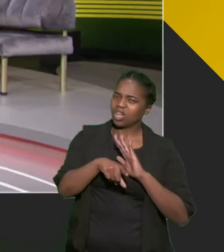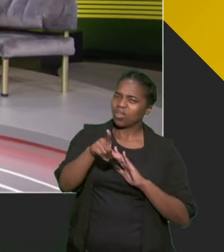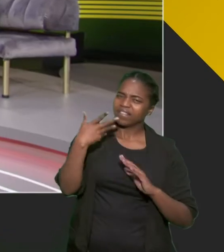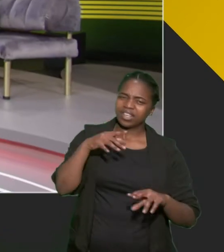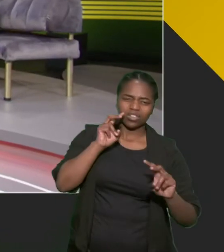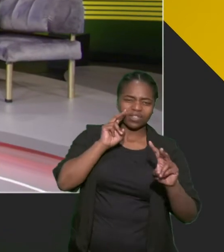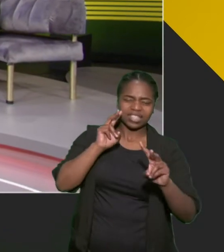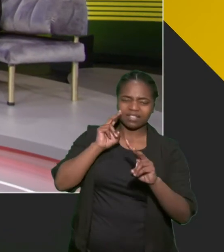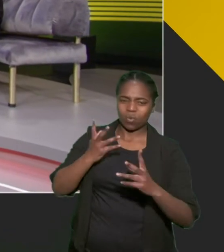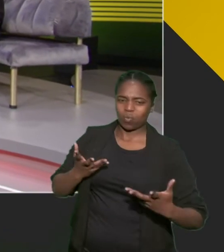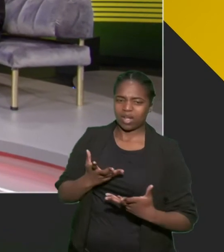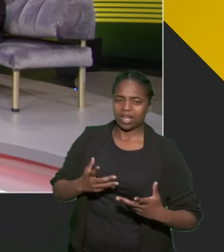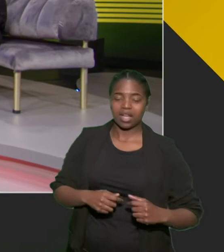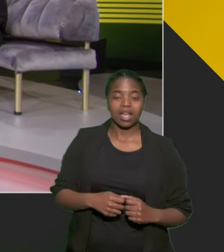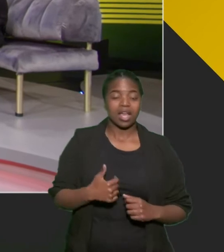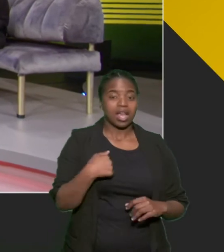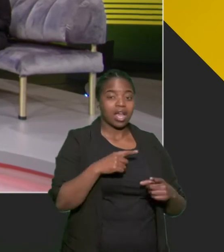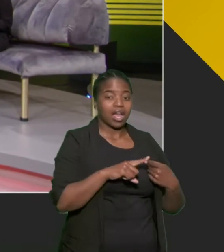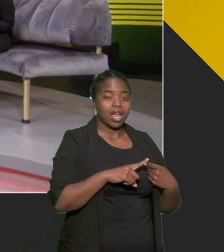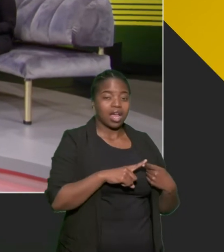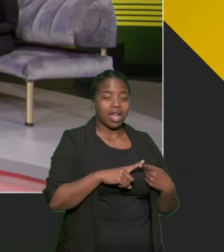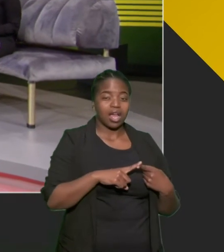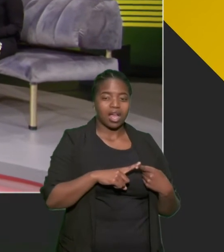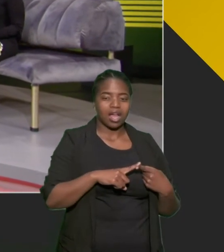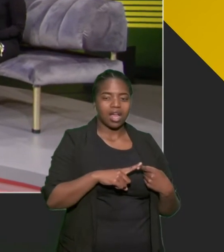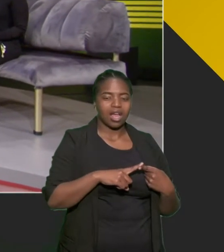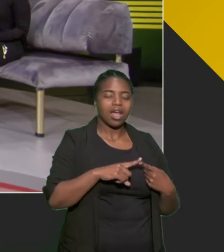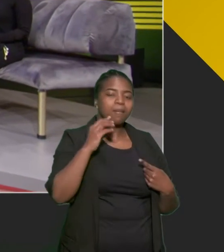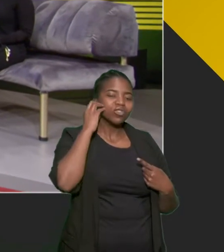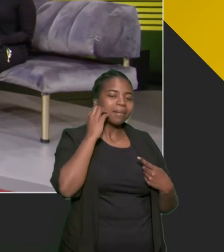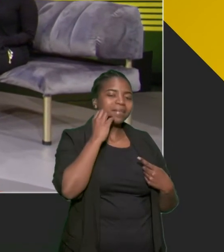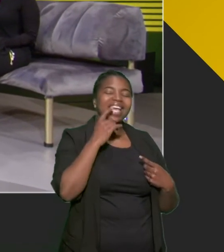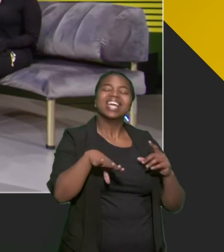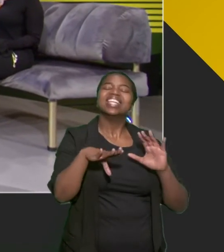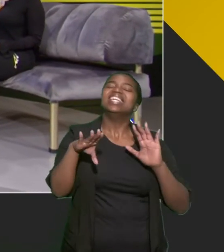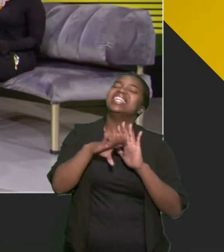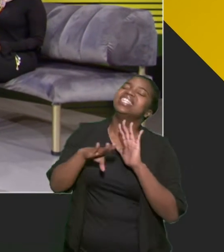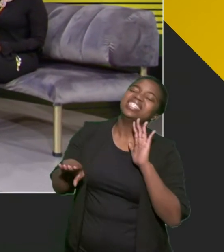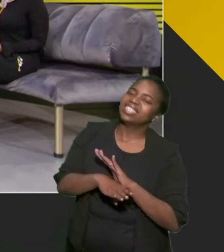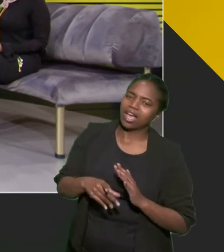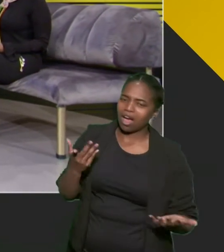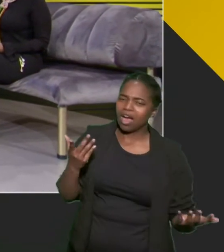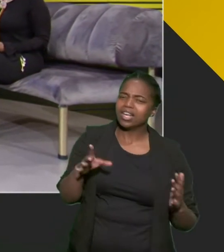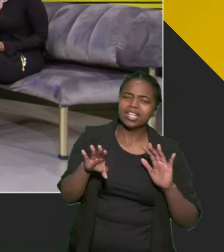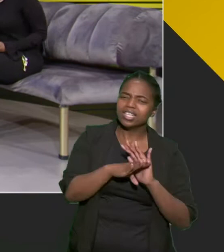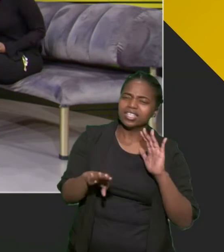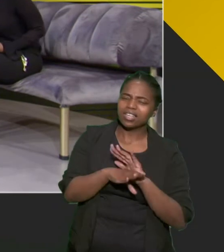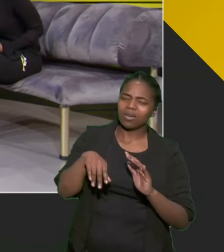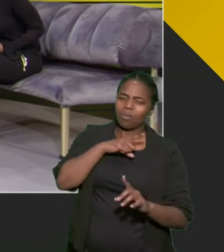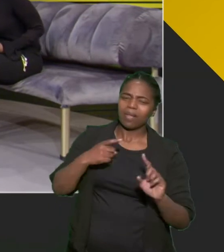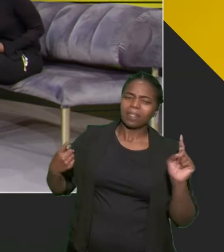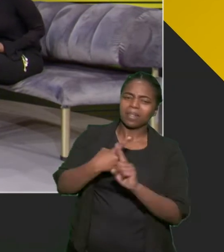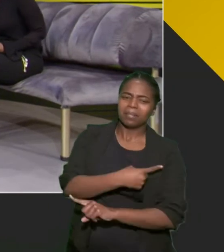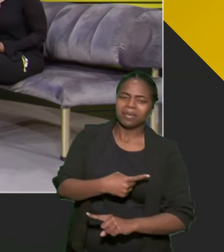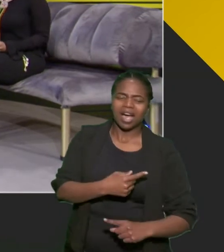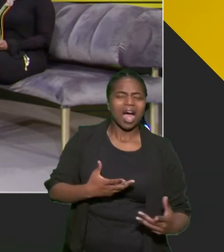have traveled to? I've been to Mozambique. I said the list, Melody. Did you say Mozambique on the list?